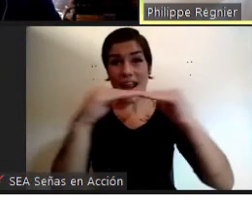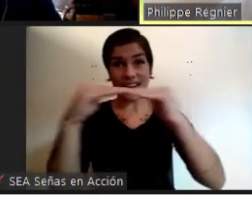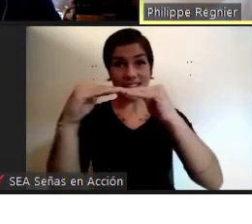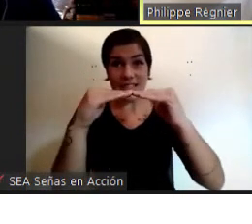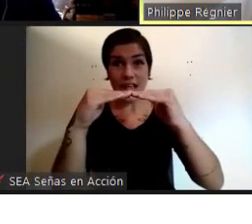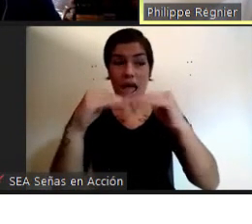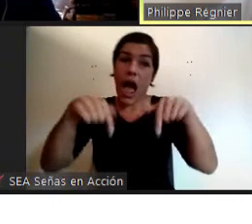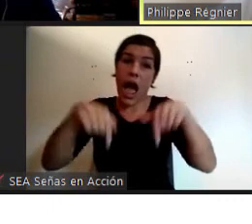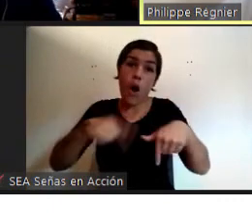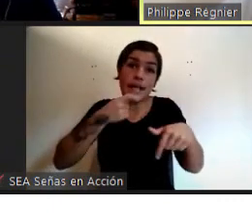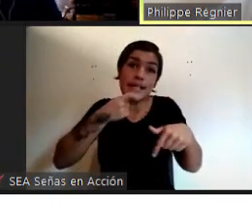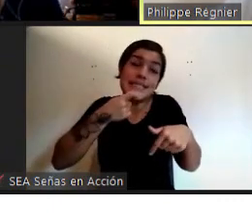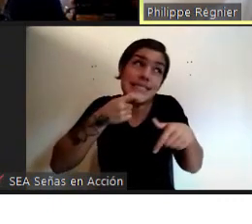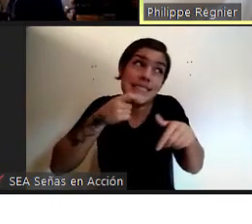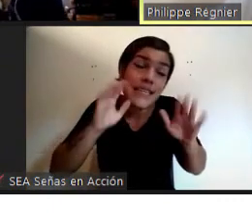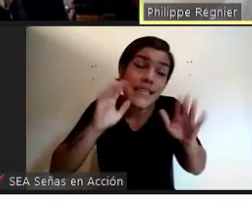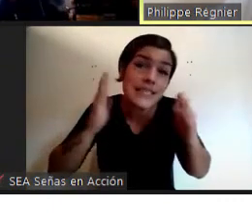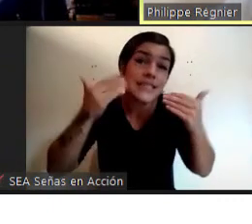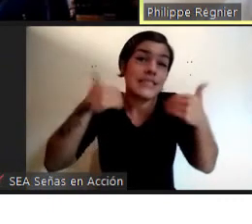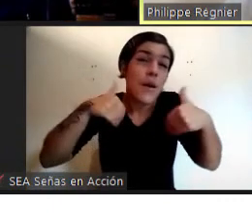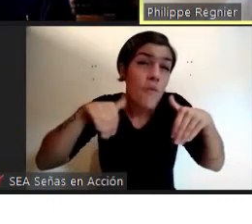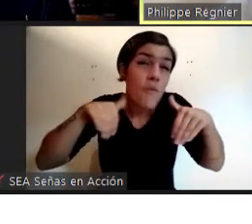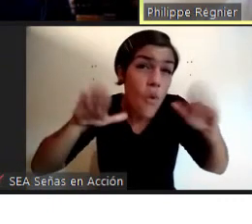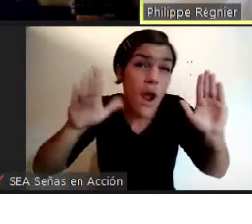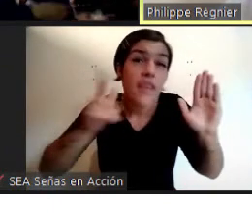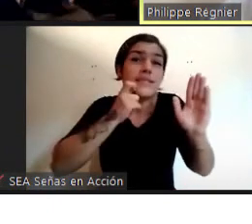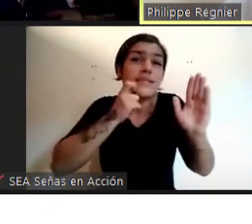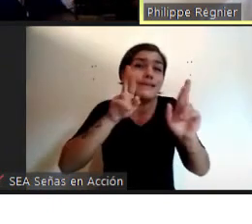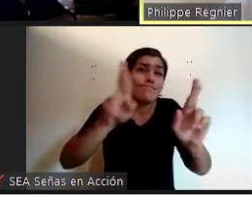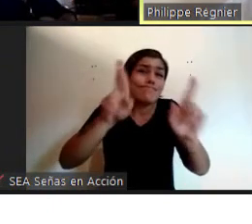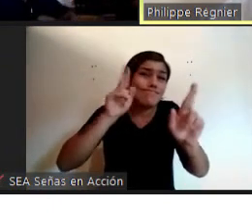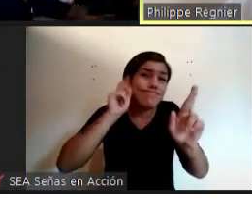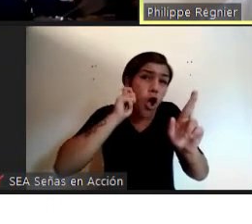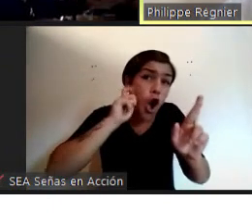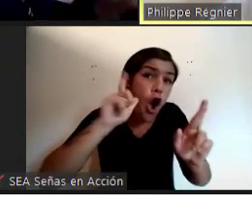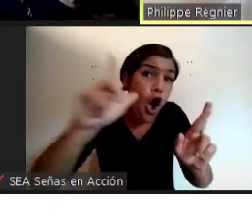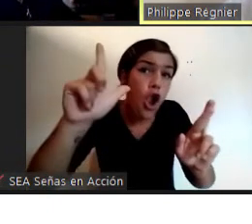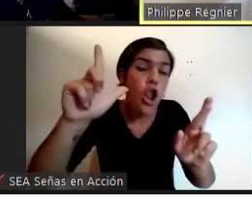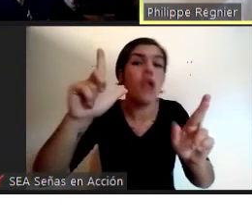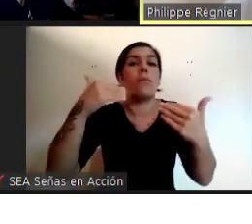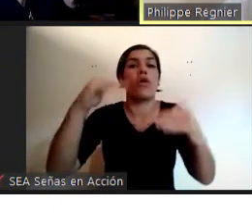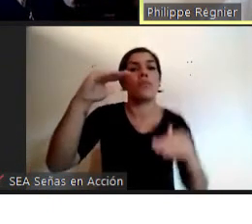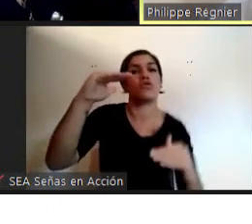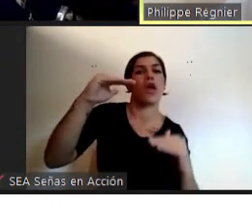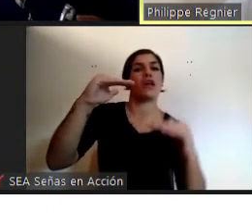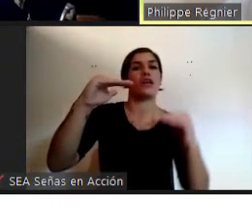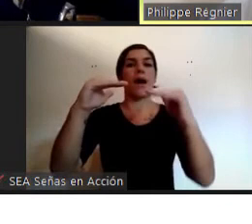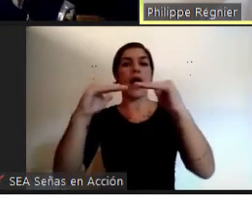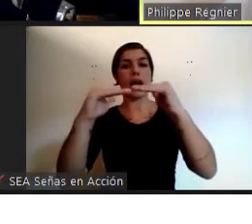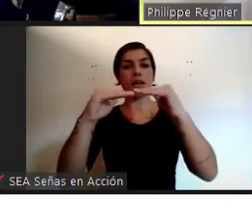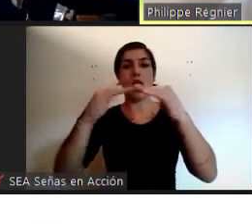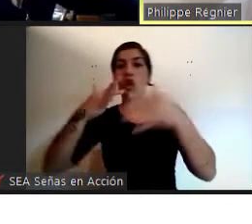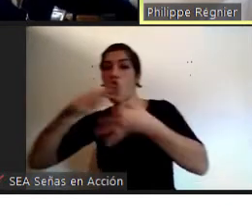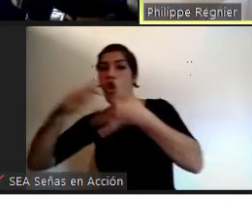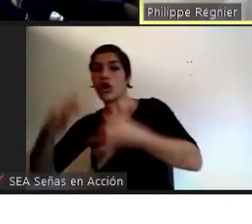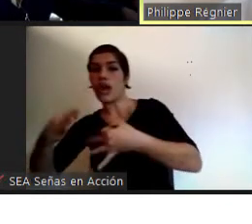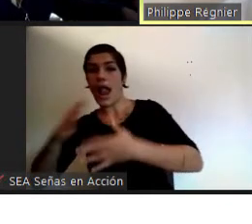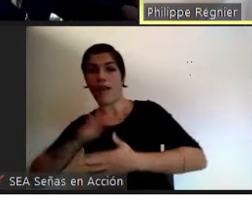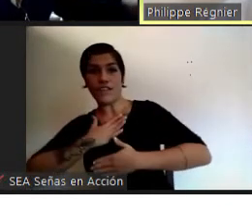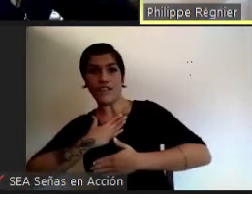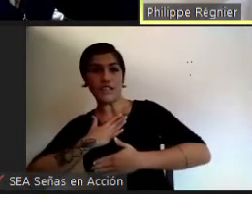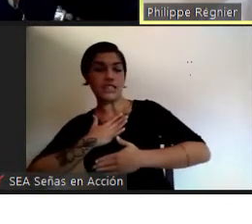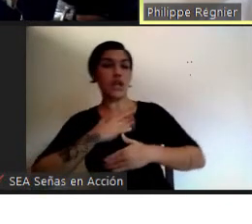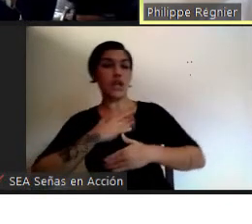with virtual, we can combine in an efficacious manner the local and the global one. We have